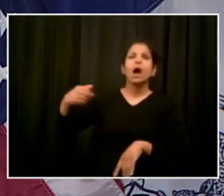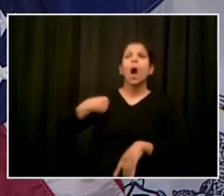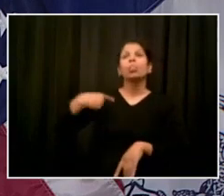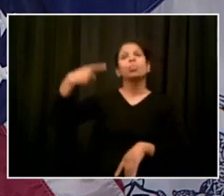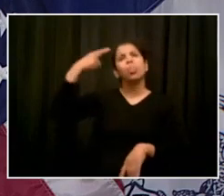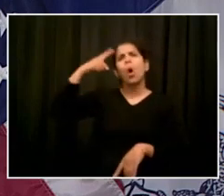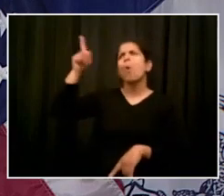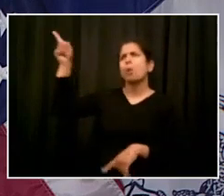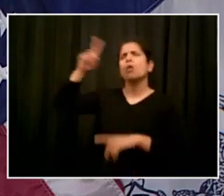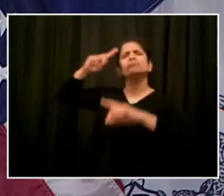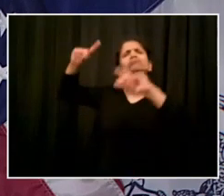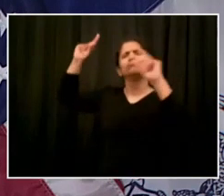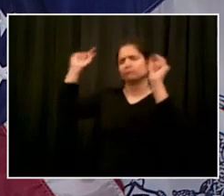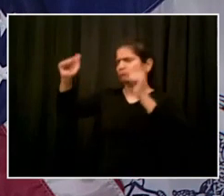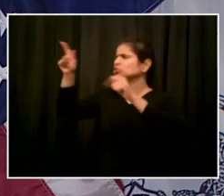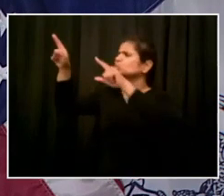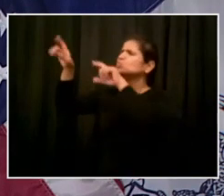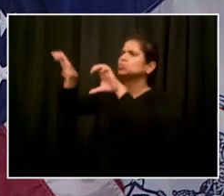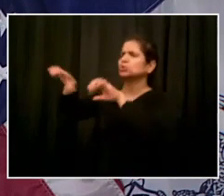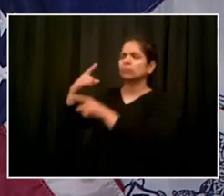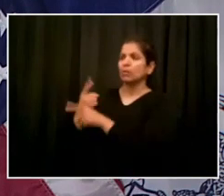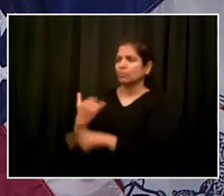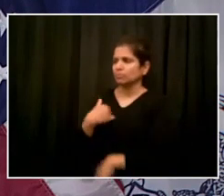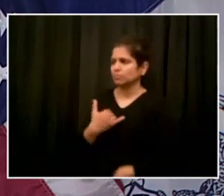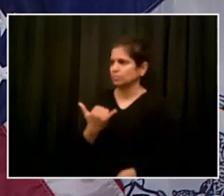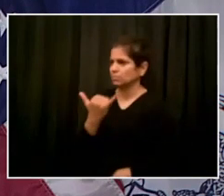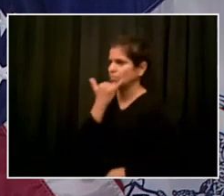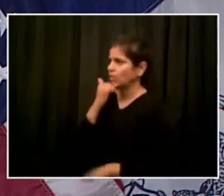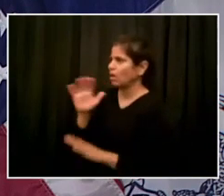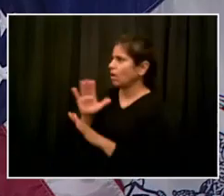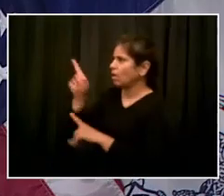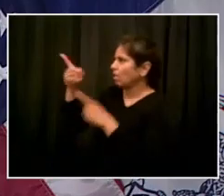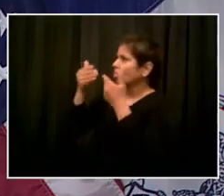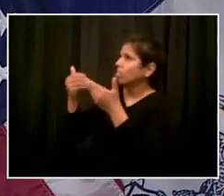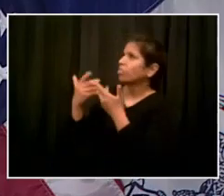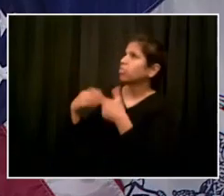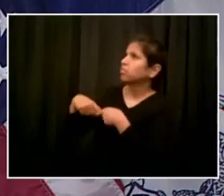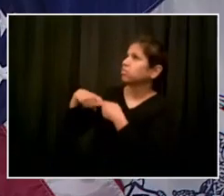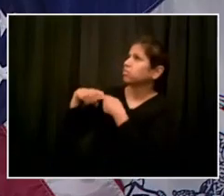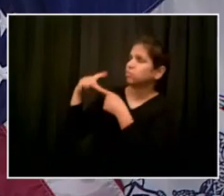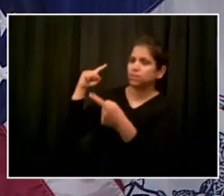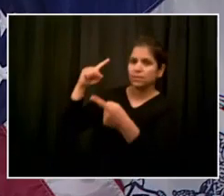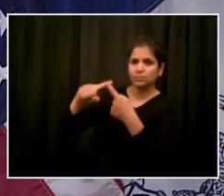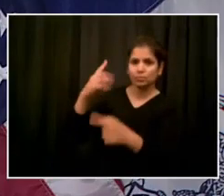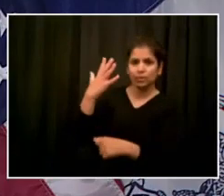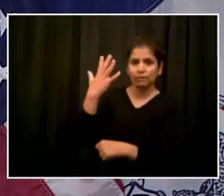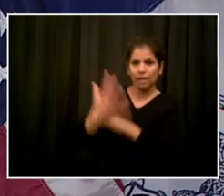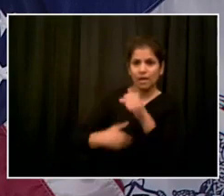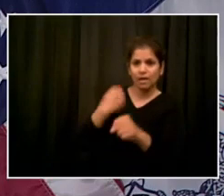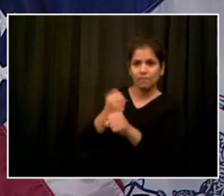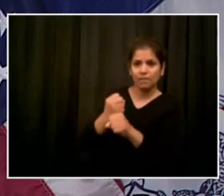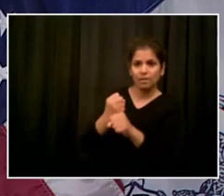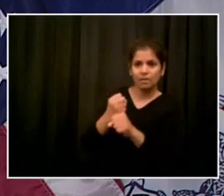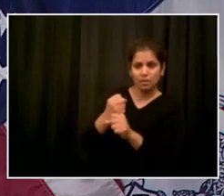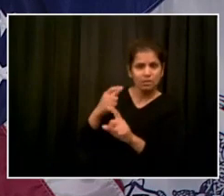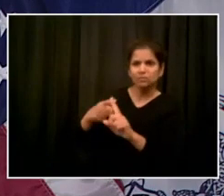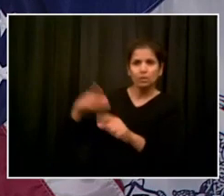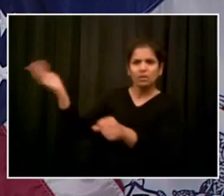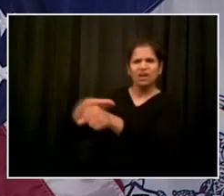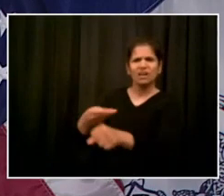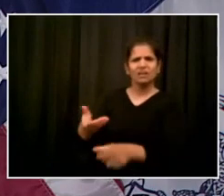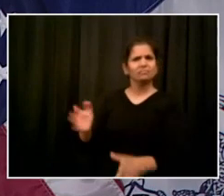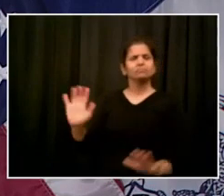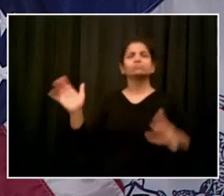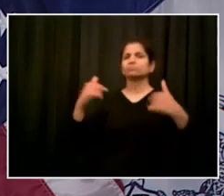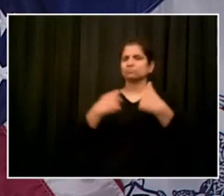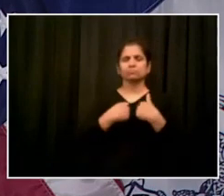it was the right decision. The thing I feel very clearly in retrospect is we should have ignored the Department of Justice because what they did